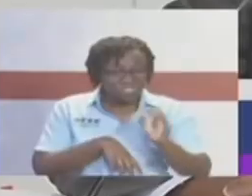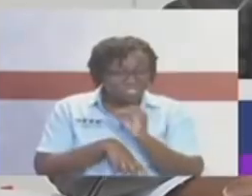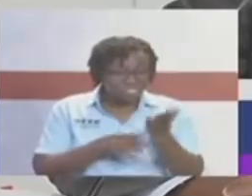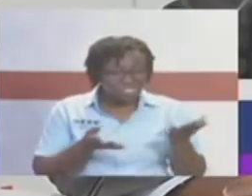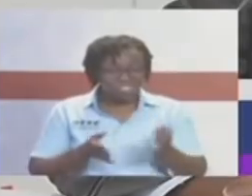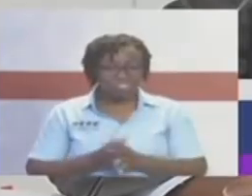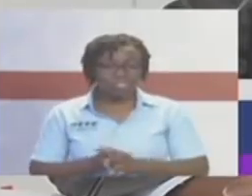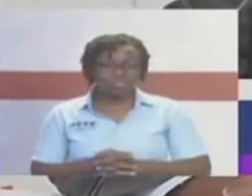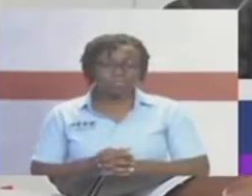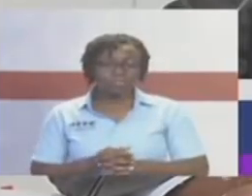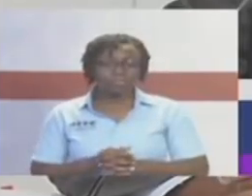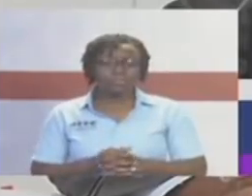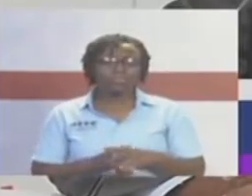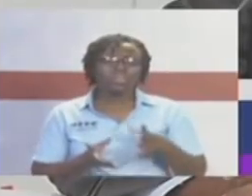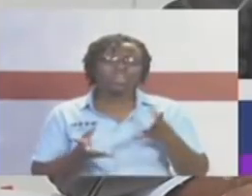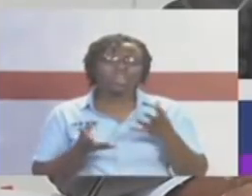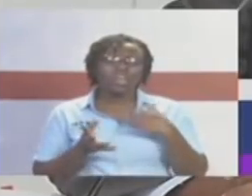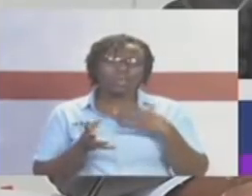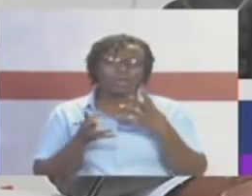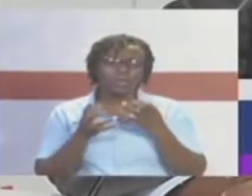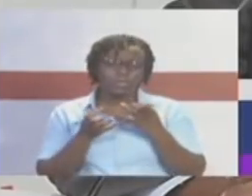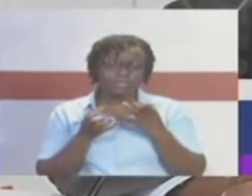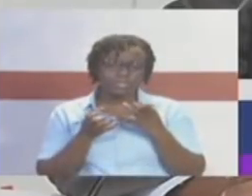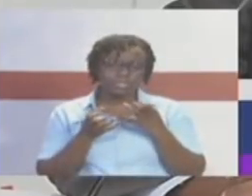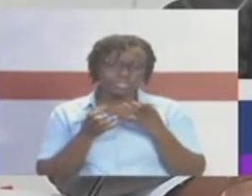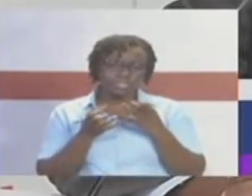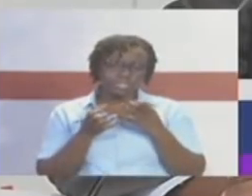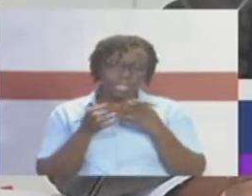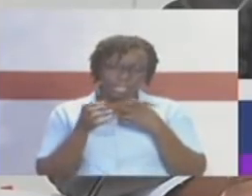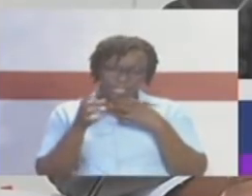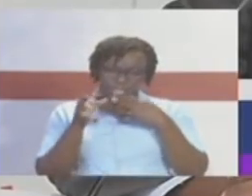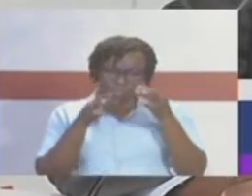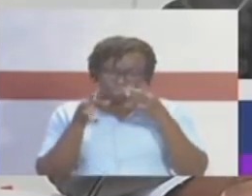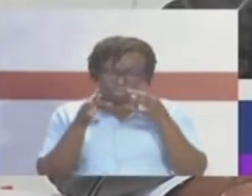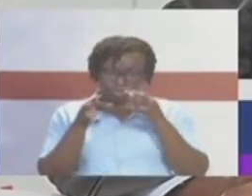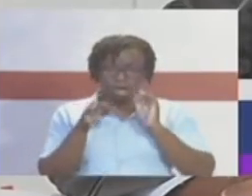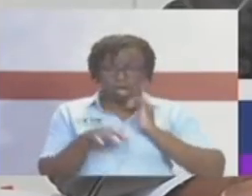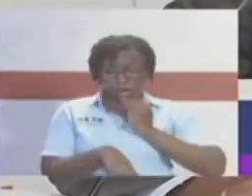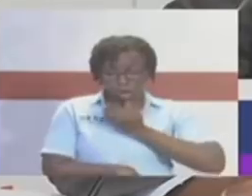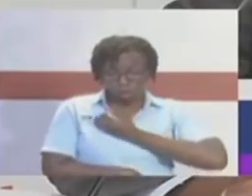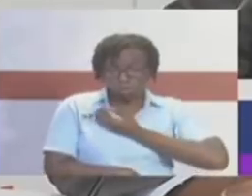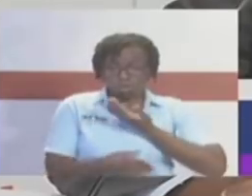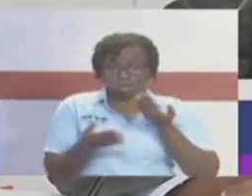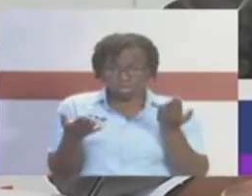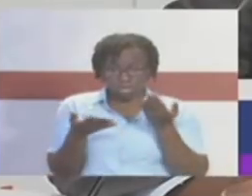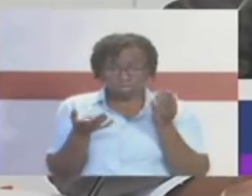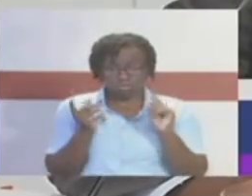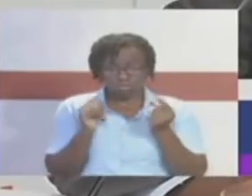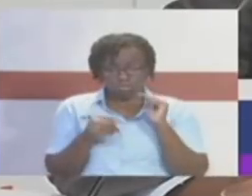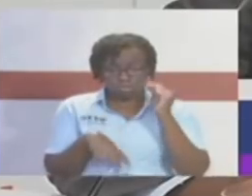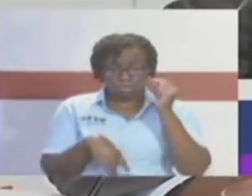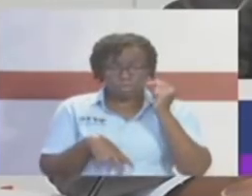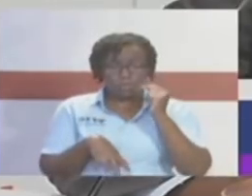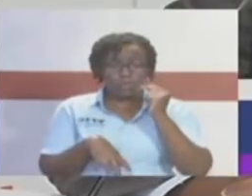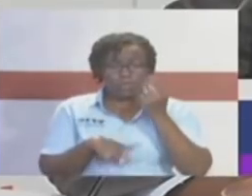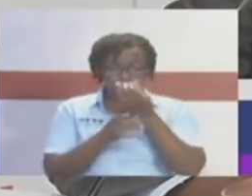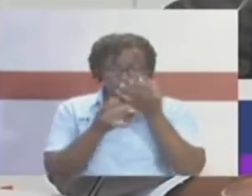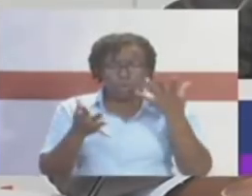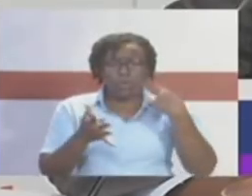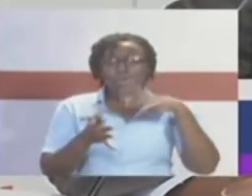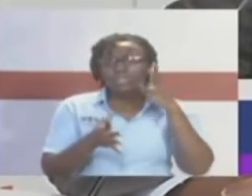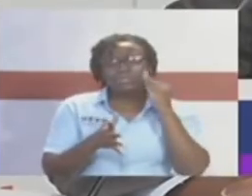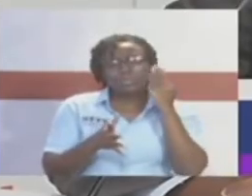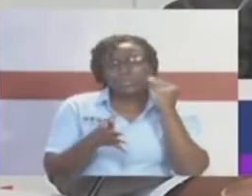I want to take you through our local data and what we have experienced in the last 6 months.